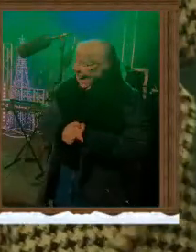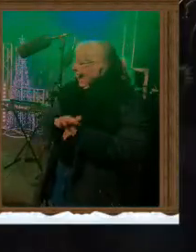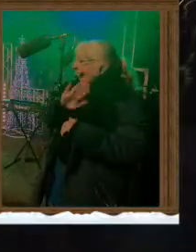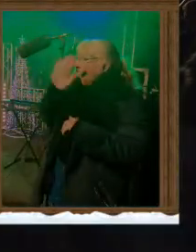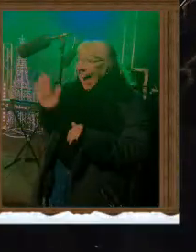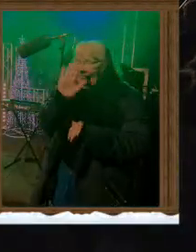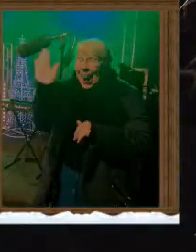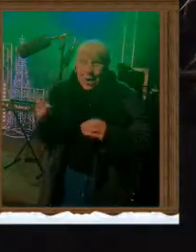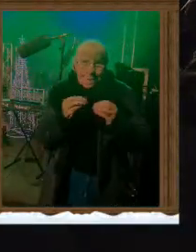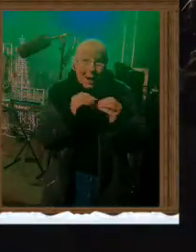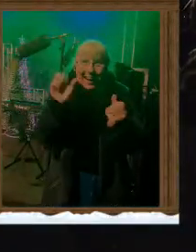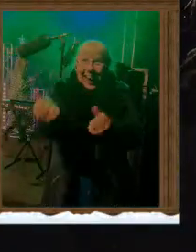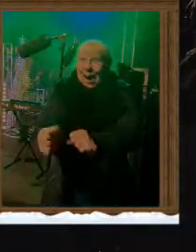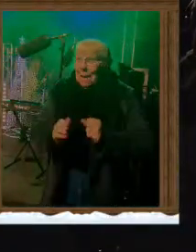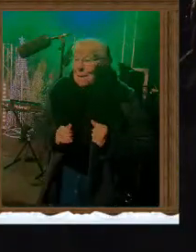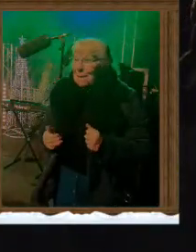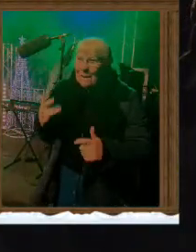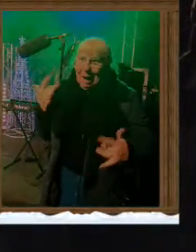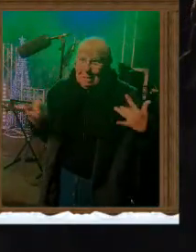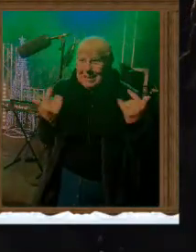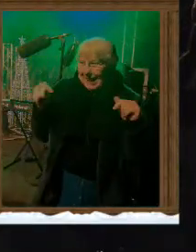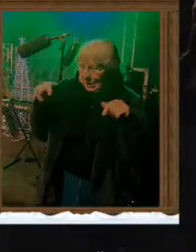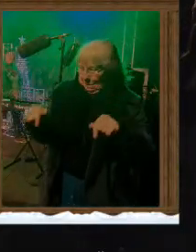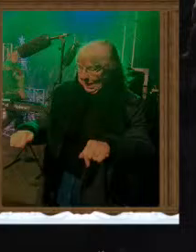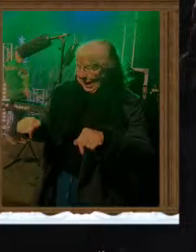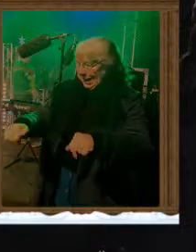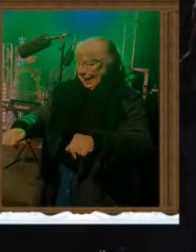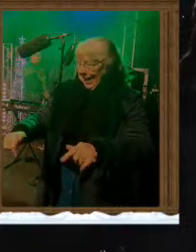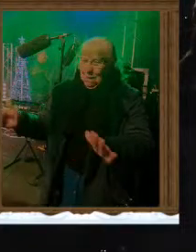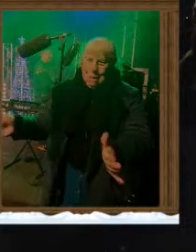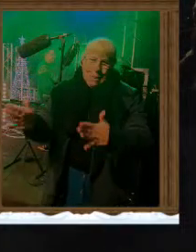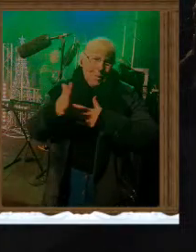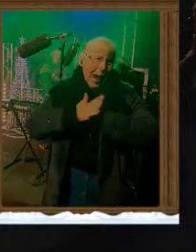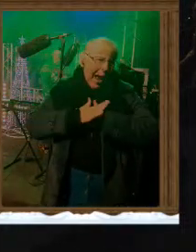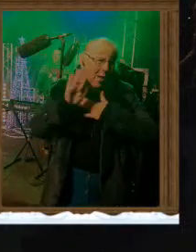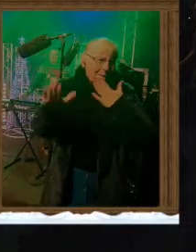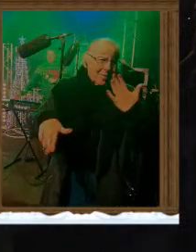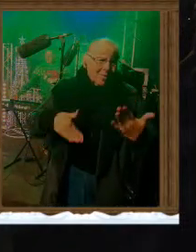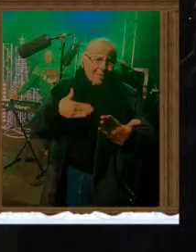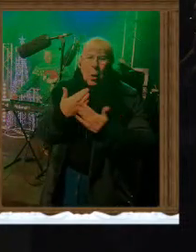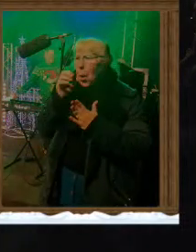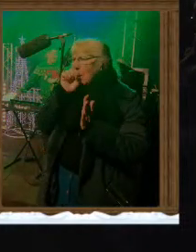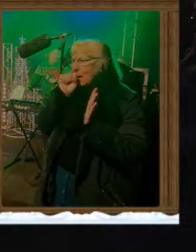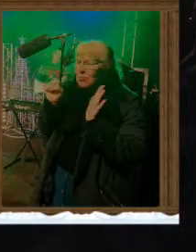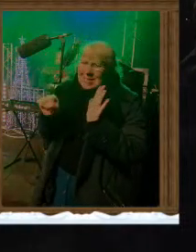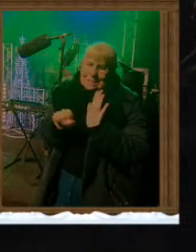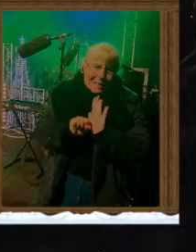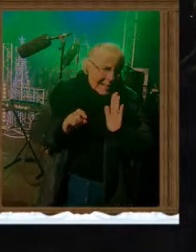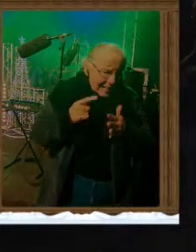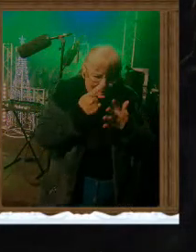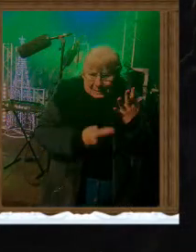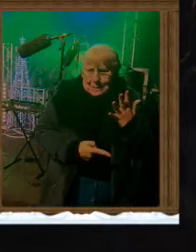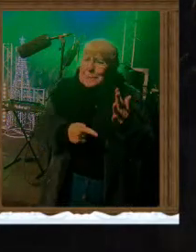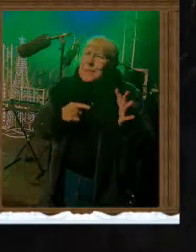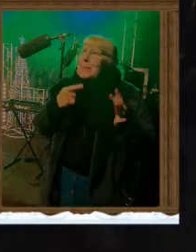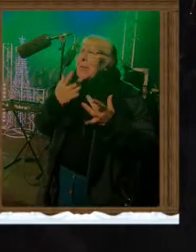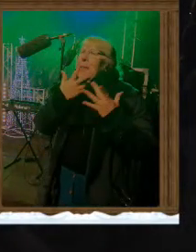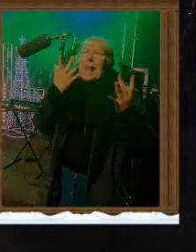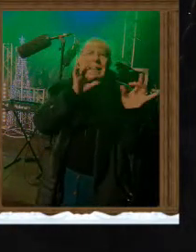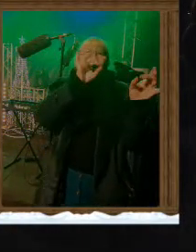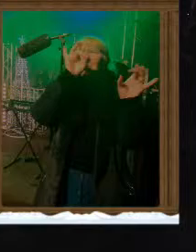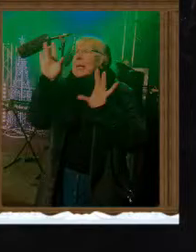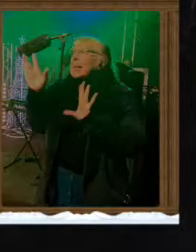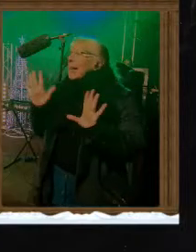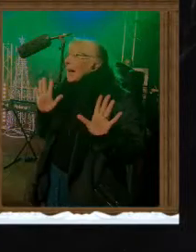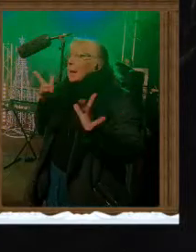Hello, I'm so excited to be here. Oh, I love everything about Christmas. Oh, I love the twinkly lights,